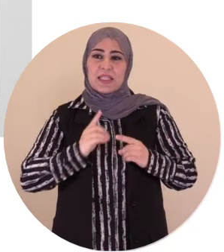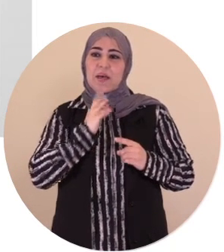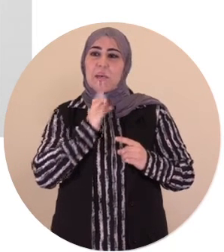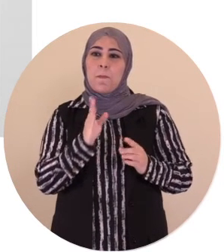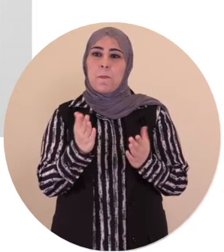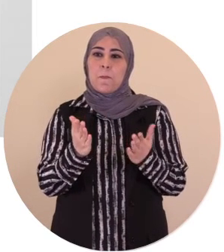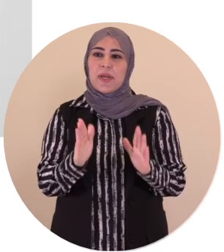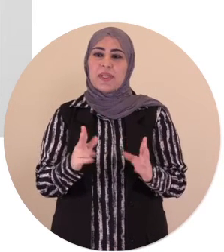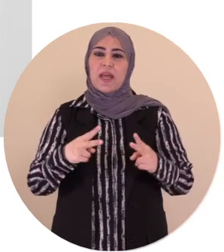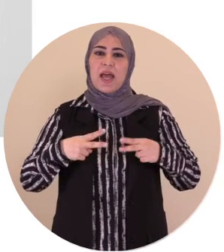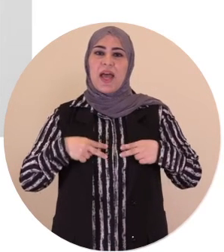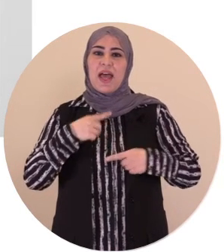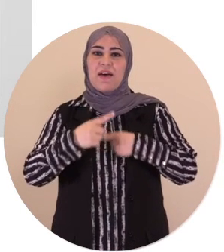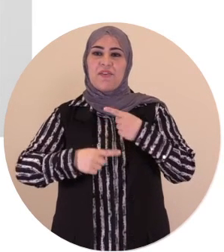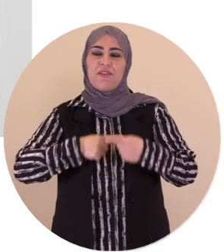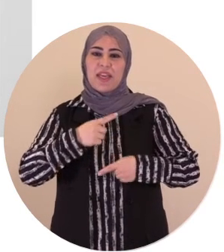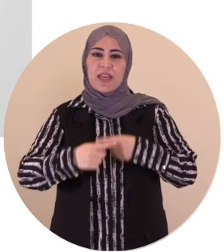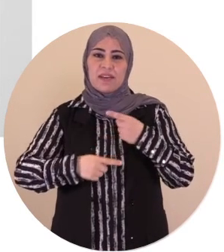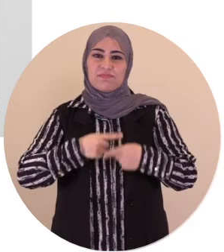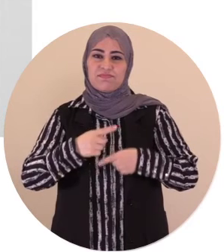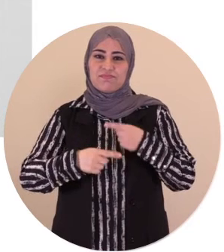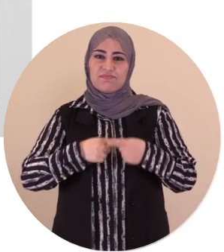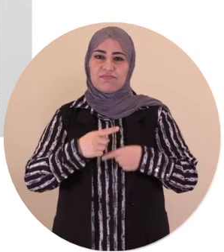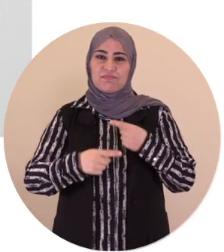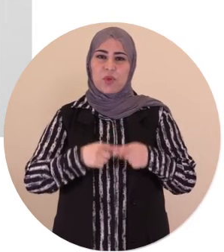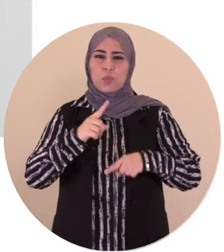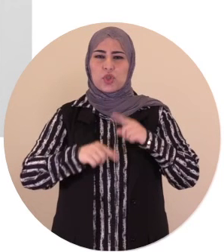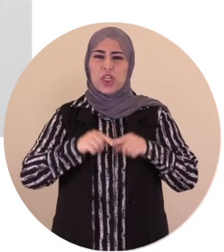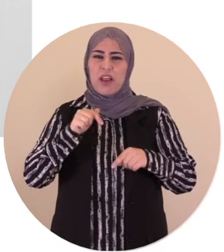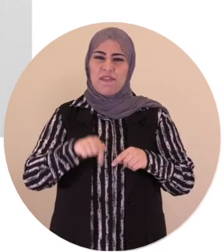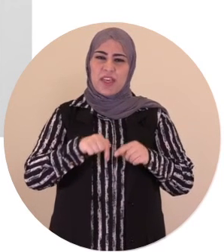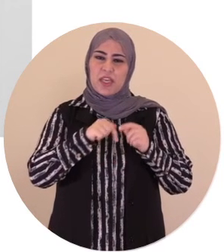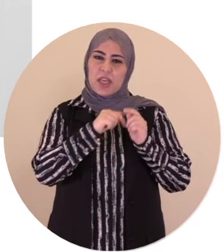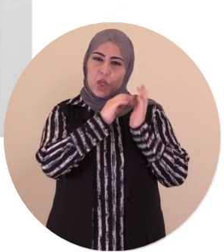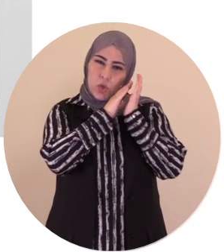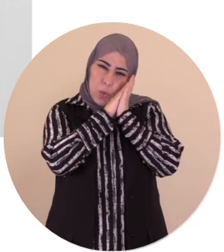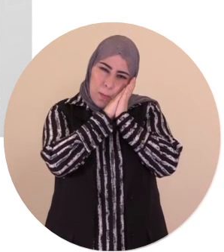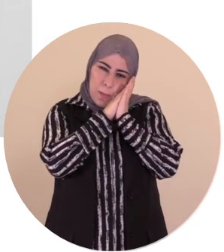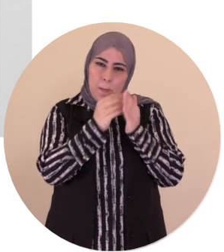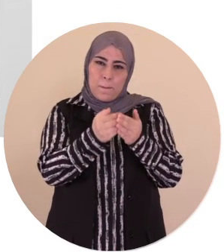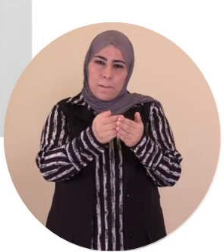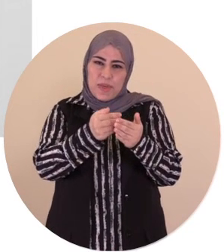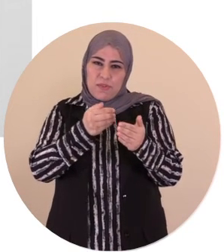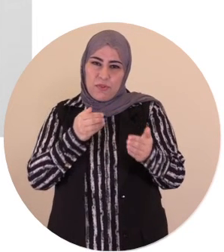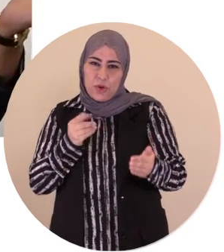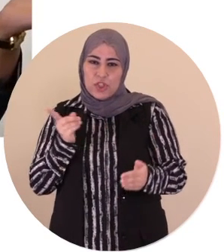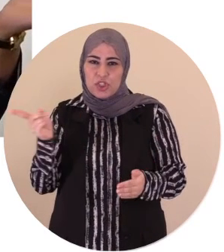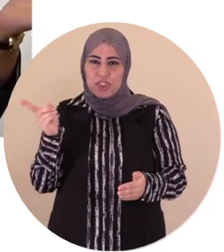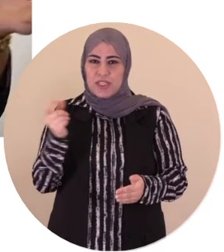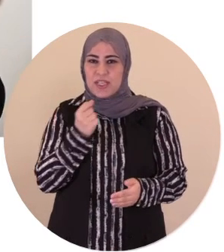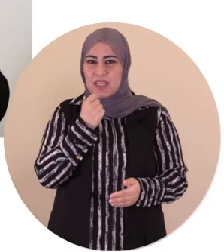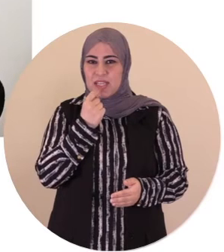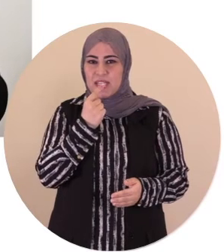say, Hassa had been having sleepless nights before she was treated.